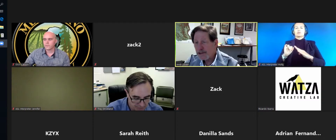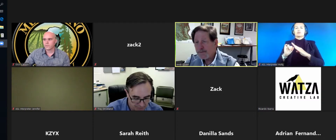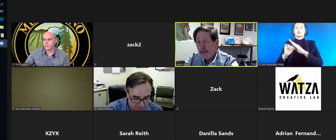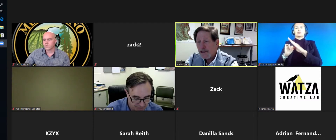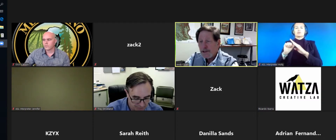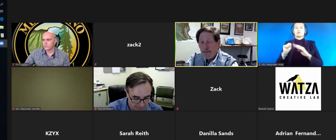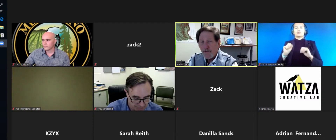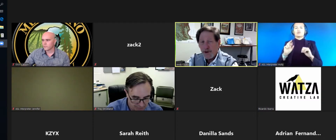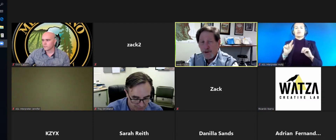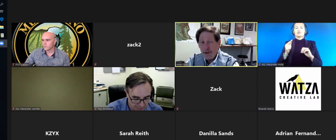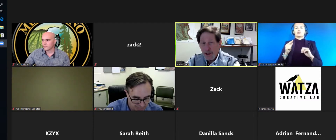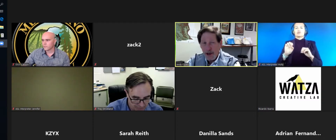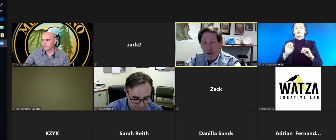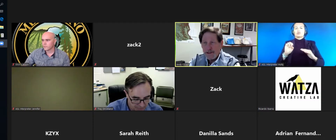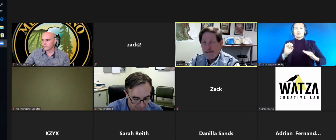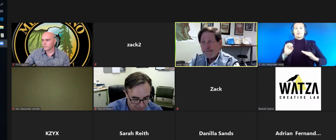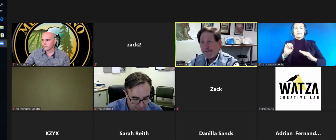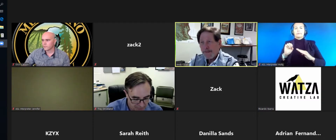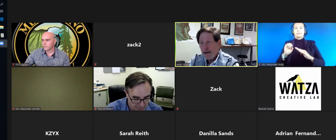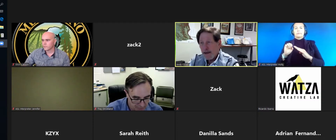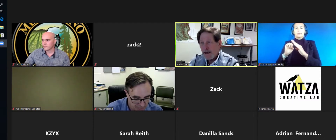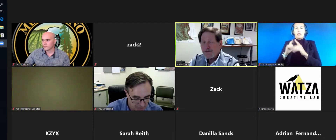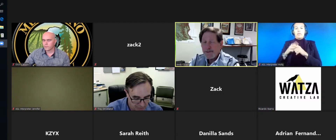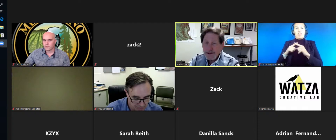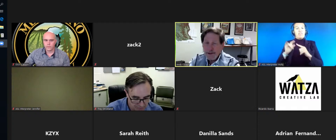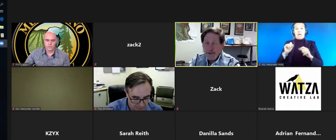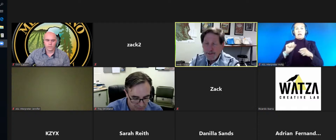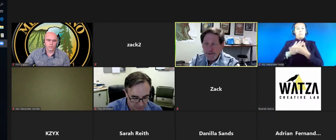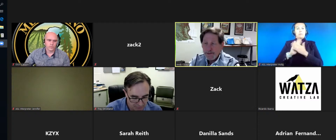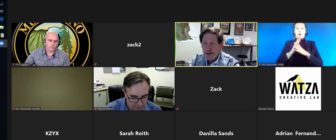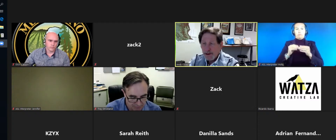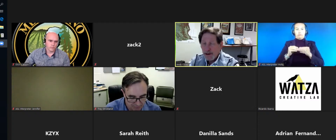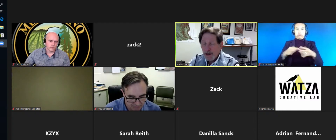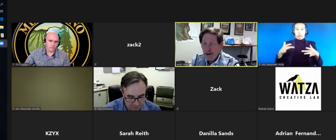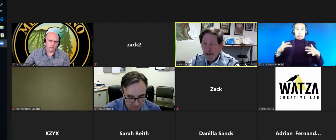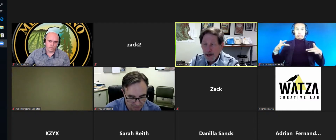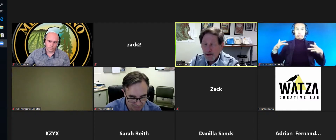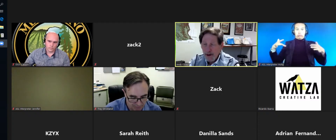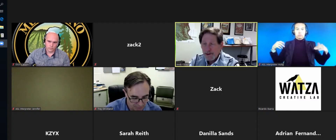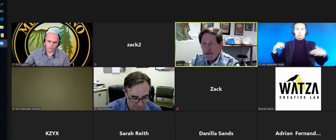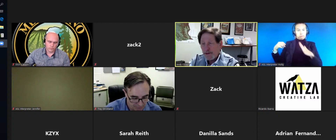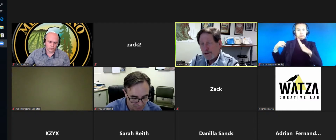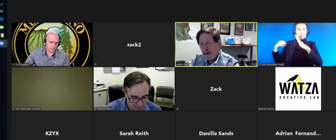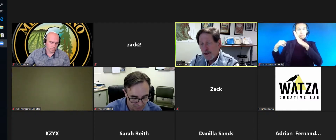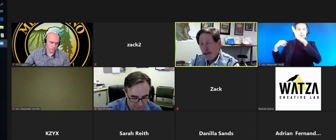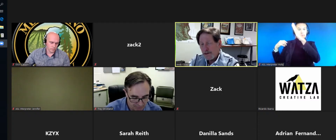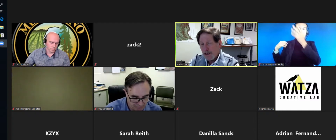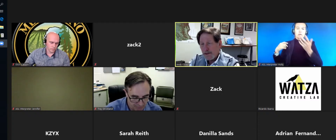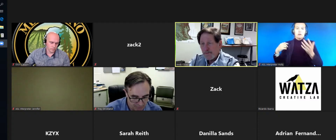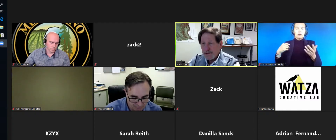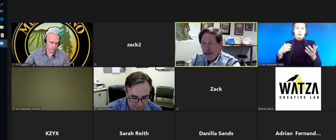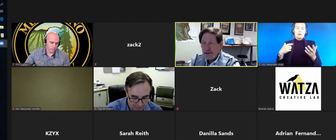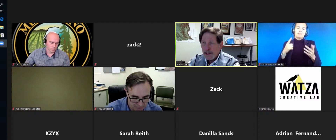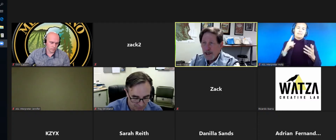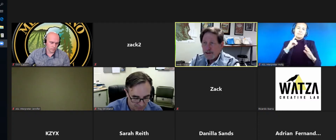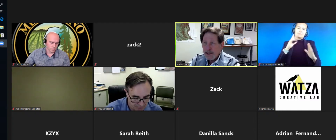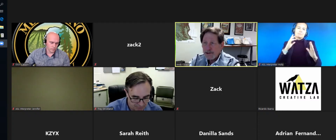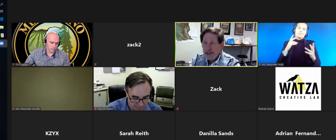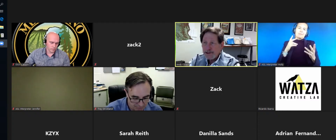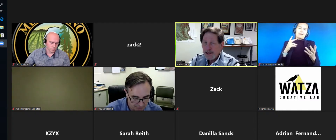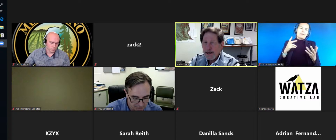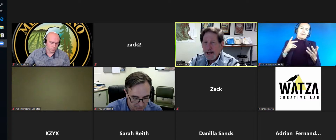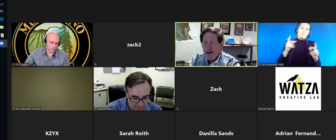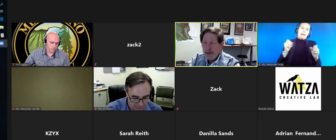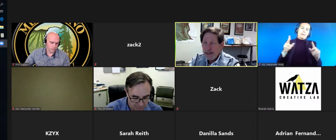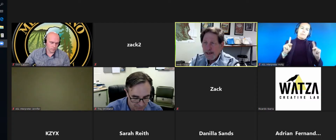explode exponentially before you really know it, especially when people are not cooperating with contact investigation,